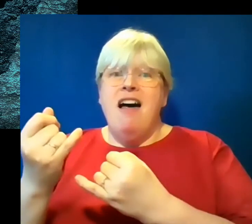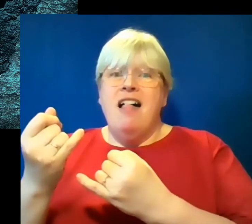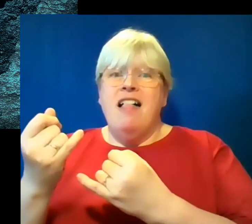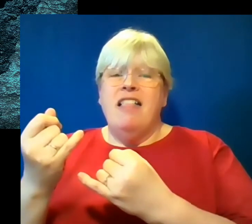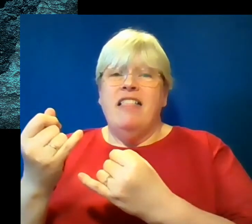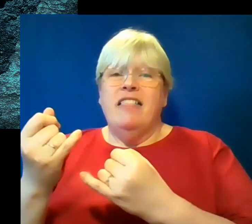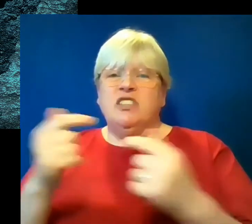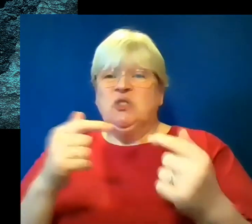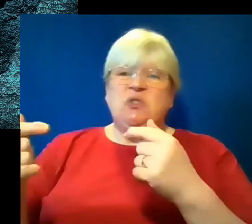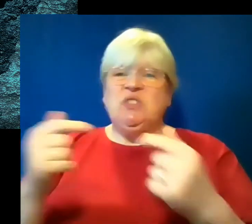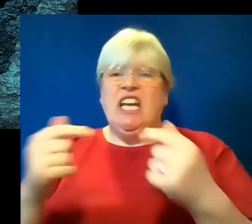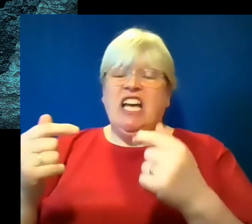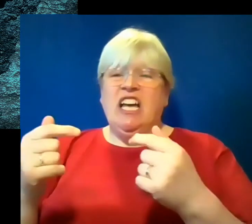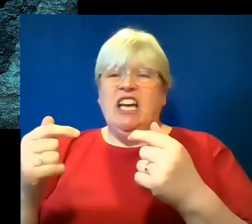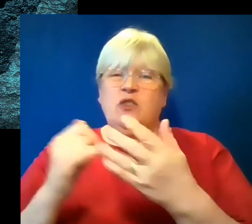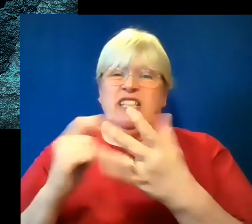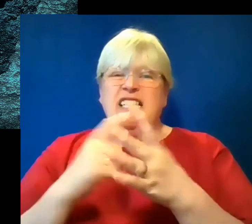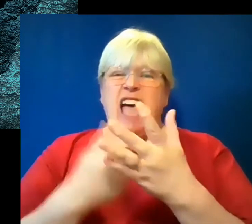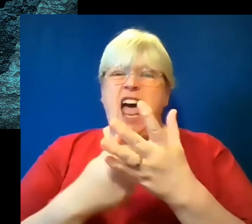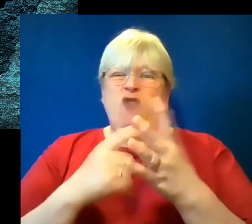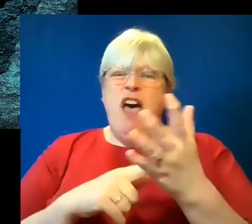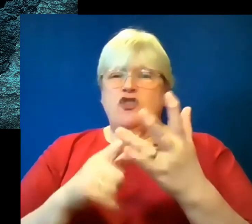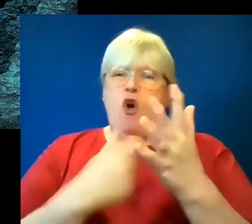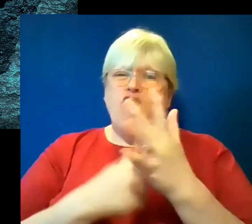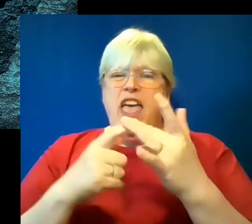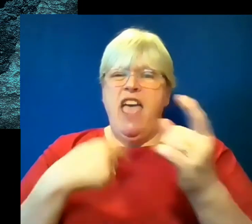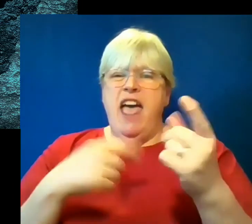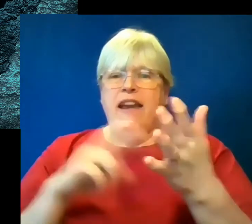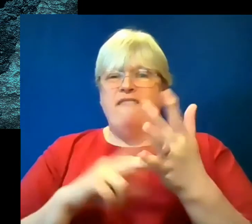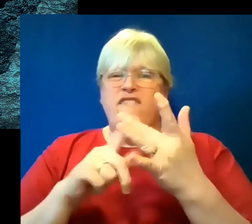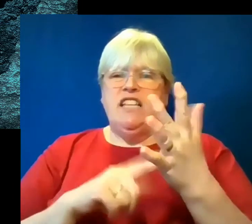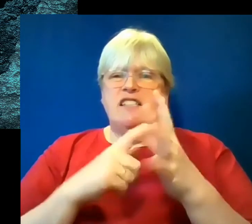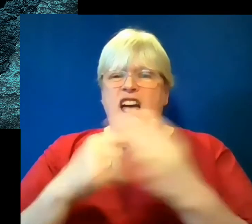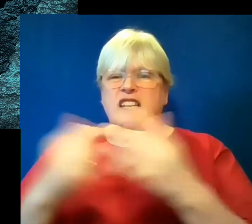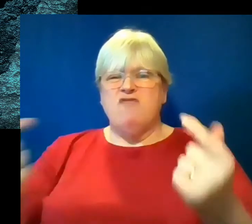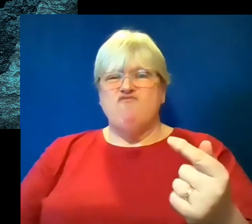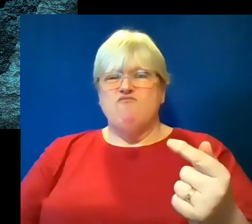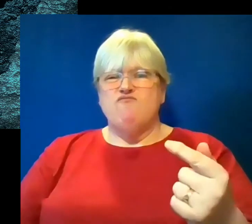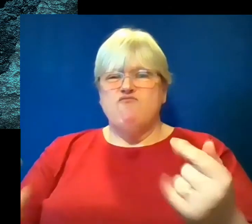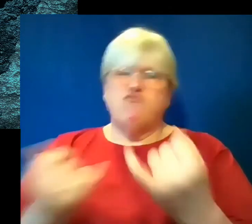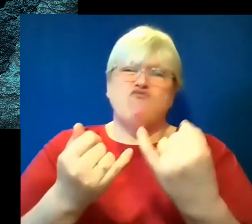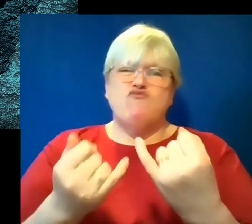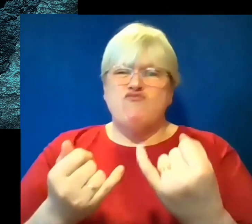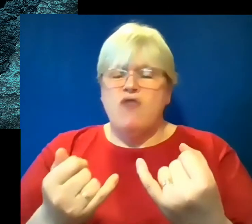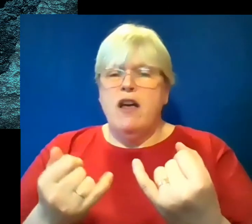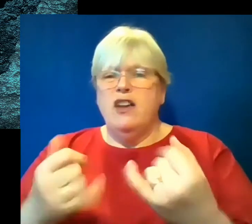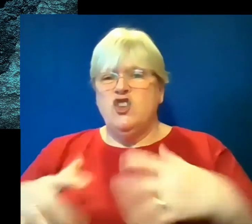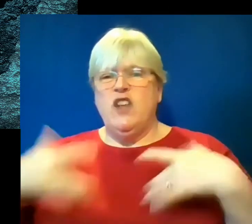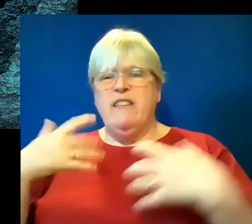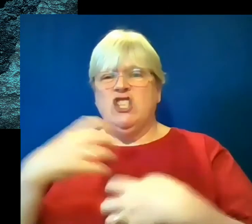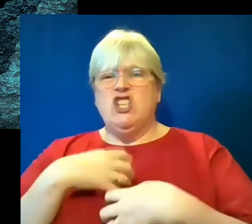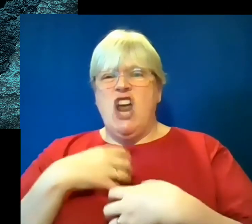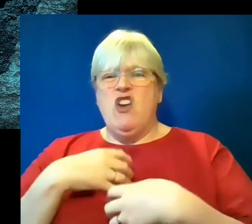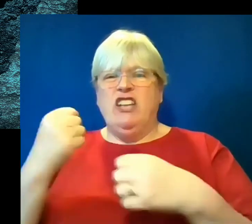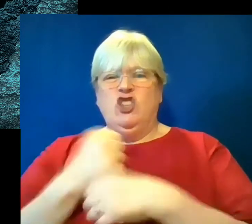between Soratore and Vita in The Good Thieves. And she feels her terror and she acts anyway.